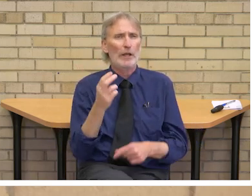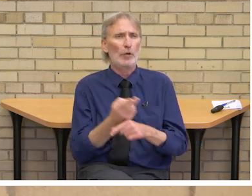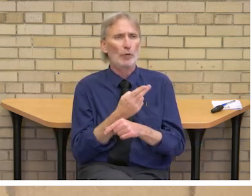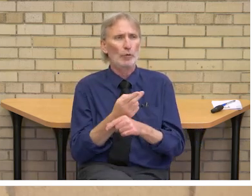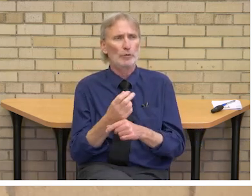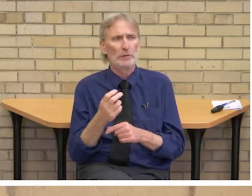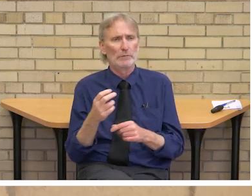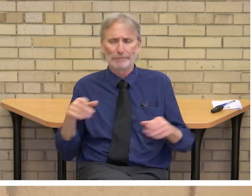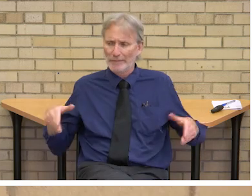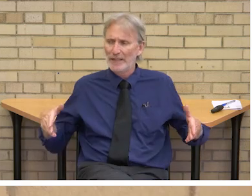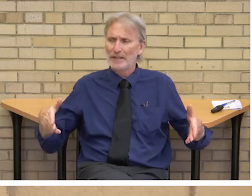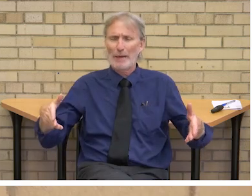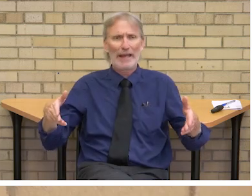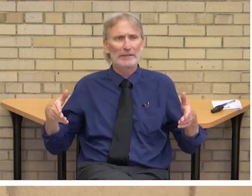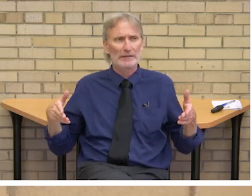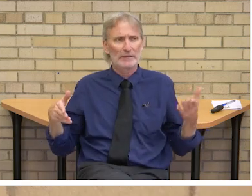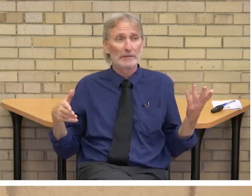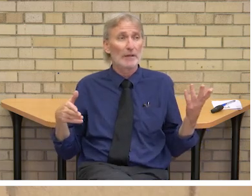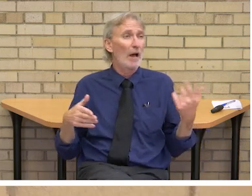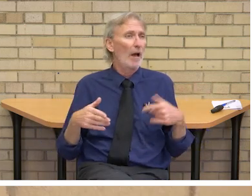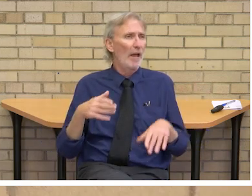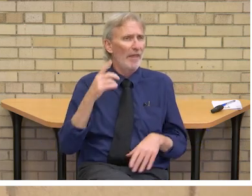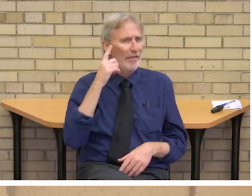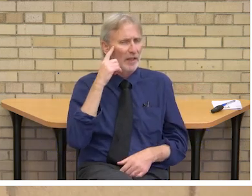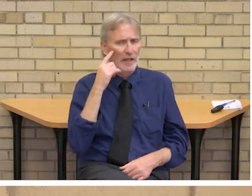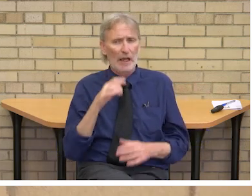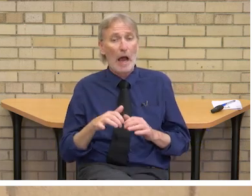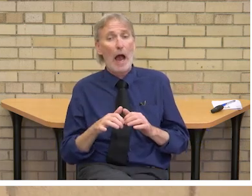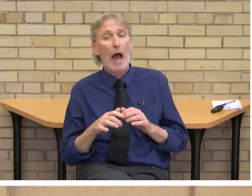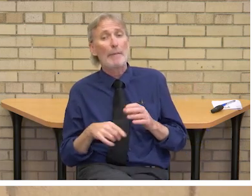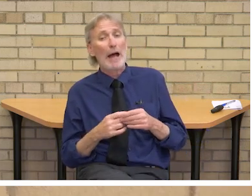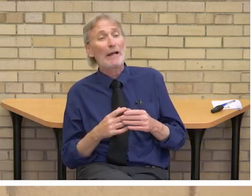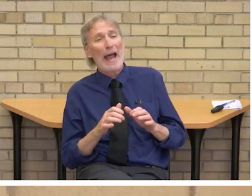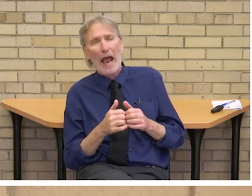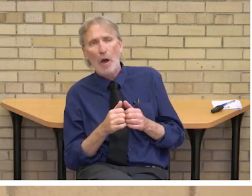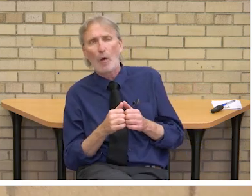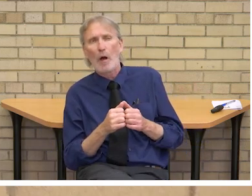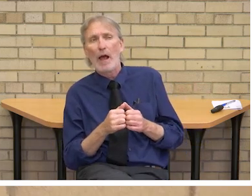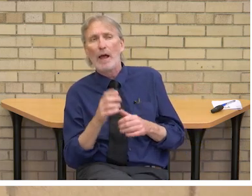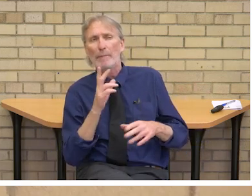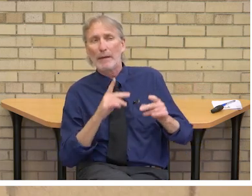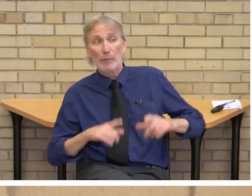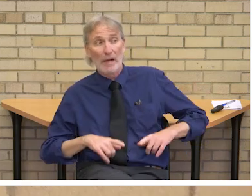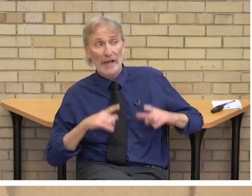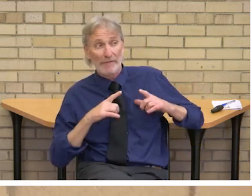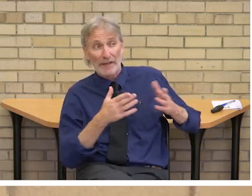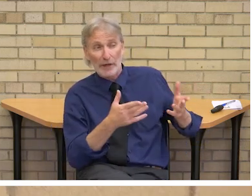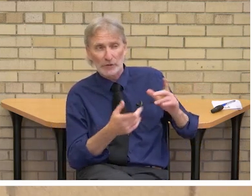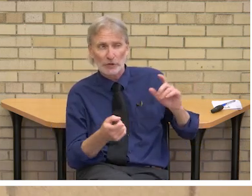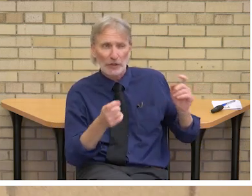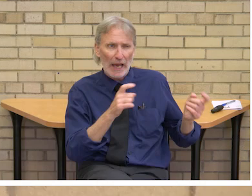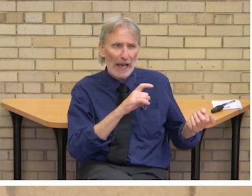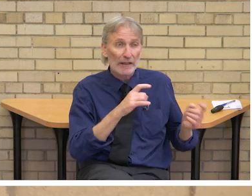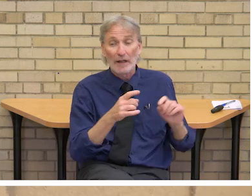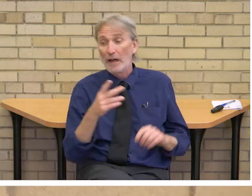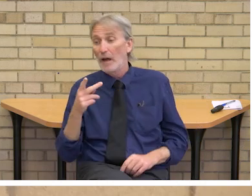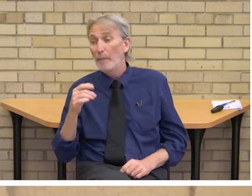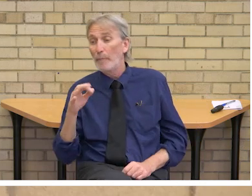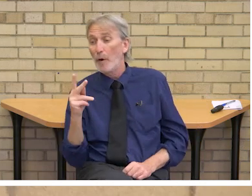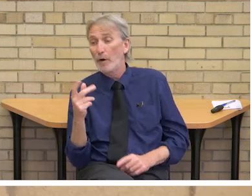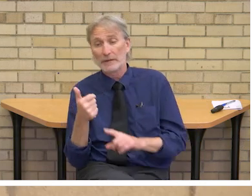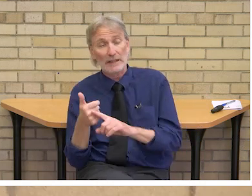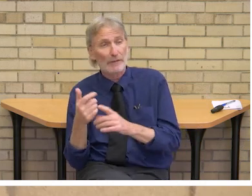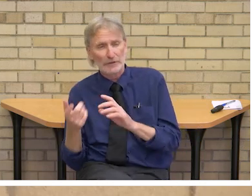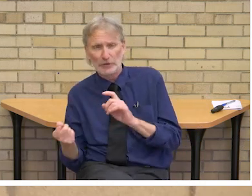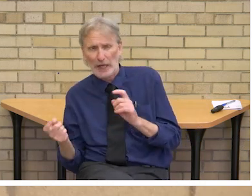space, mindful both of how the neighborhoods are evolving, how the park is changing, how people